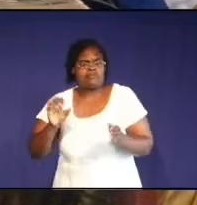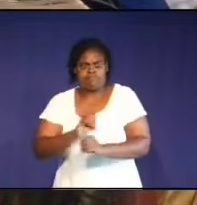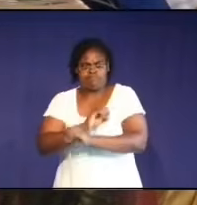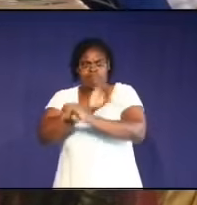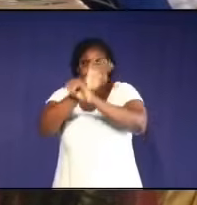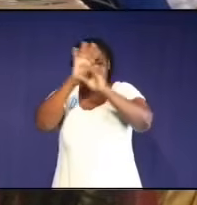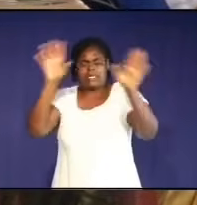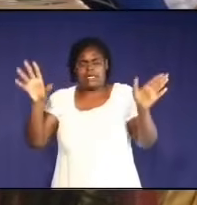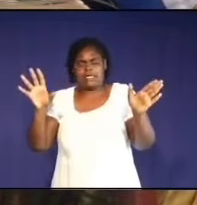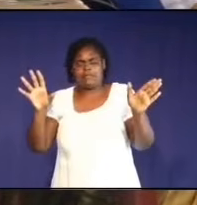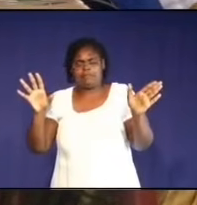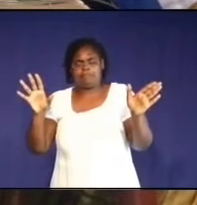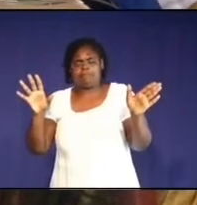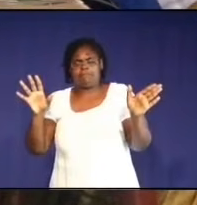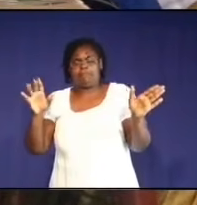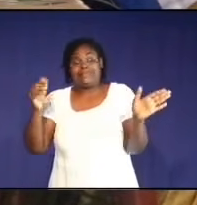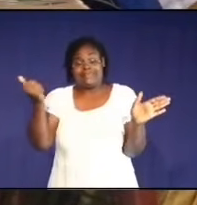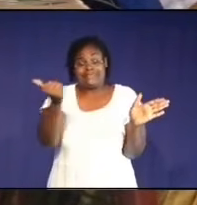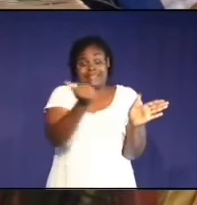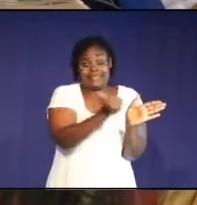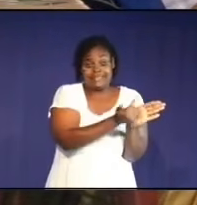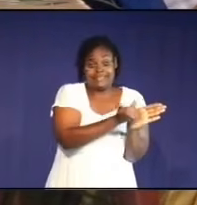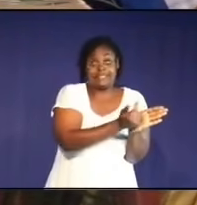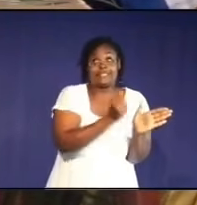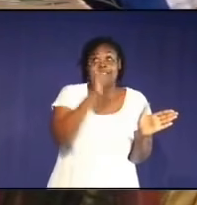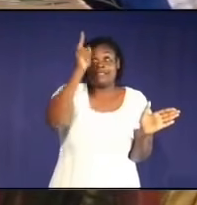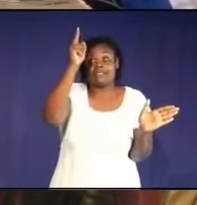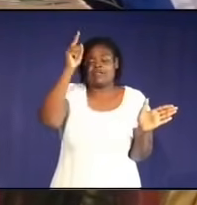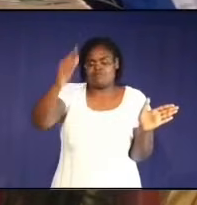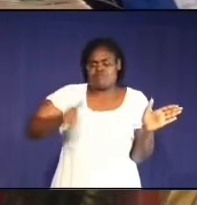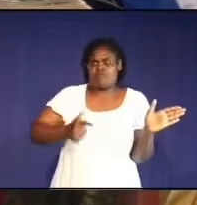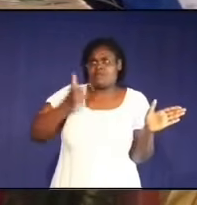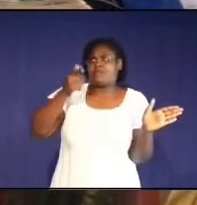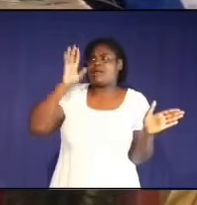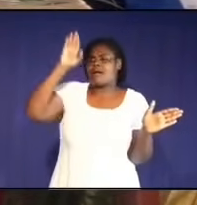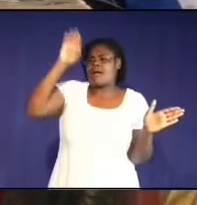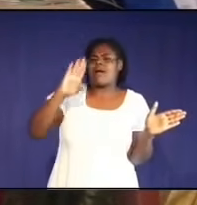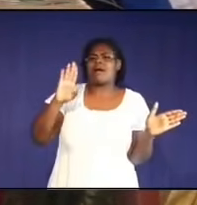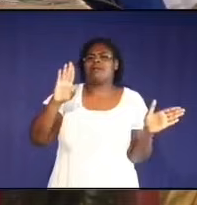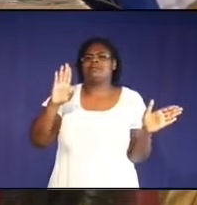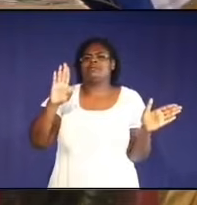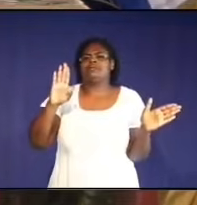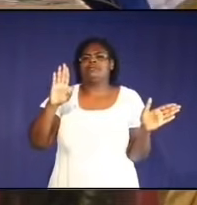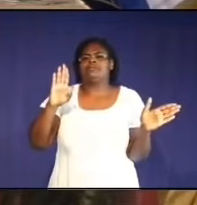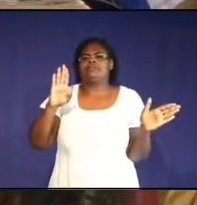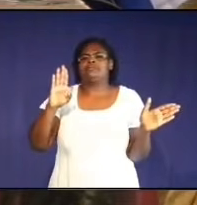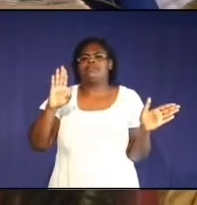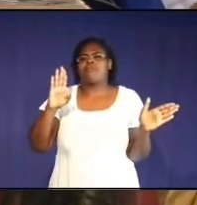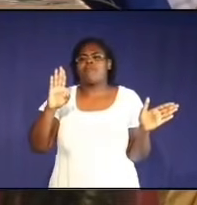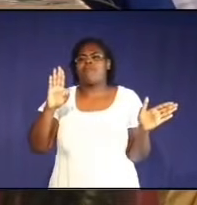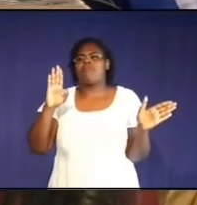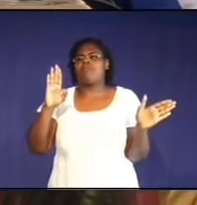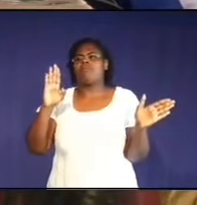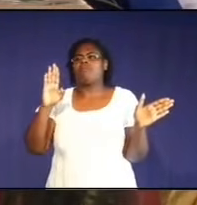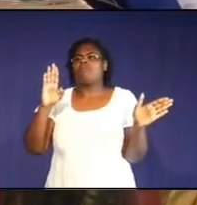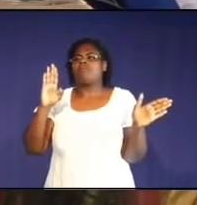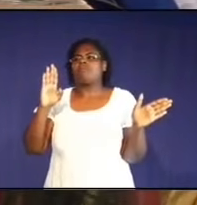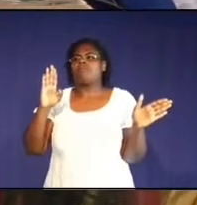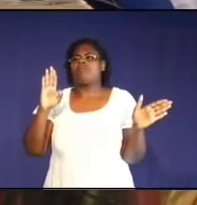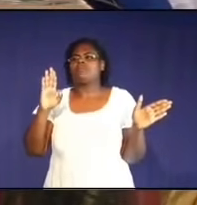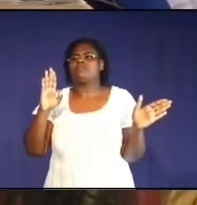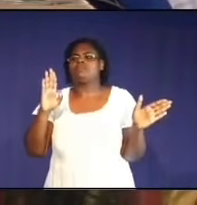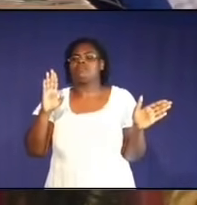the mark of apostasy. The seal of God is placed on